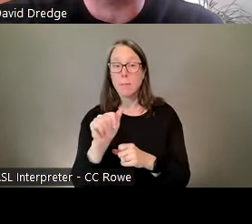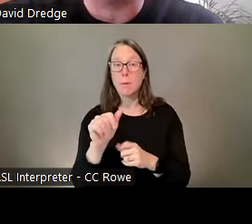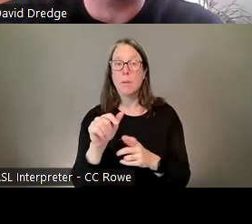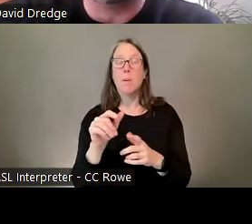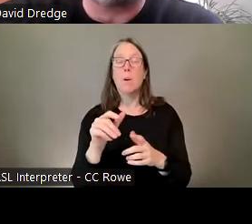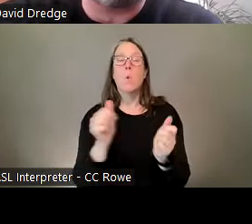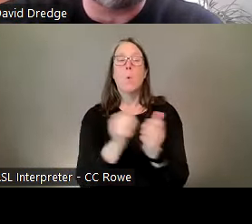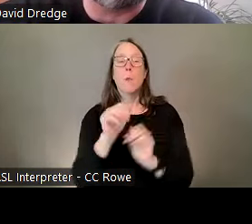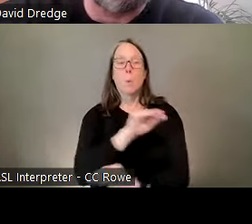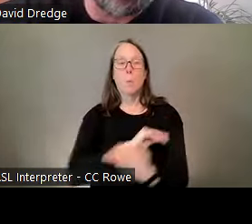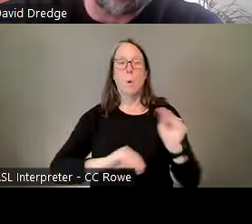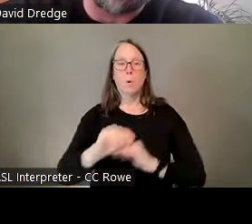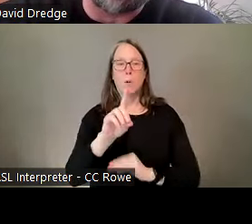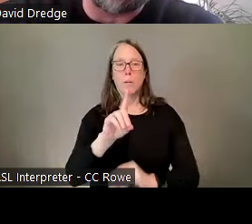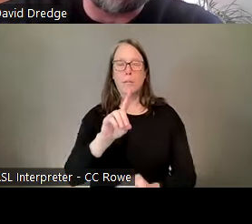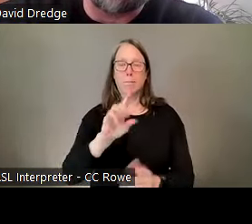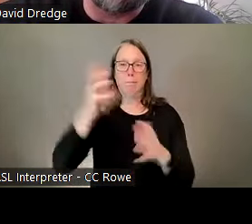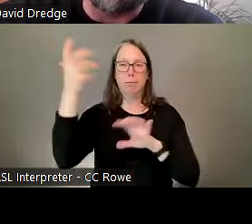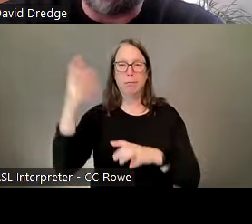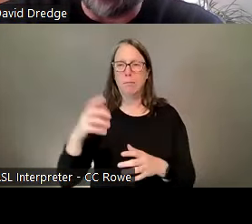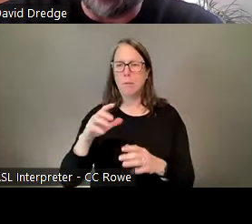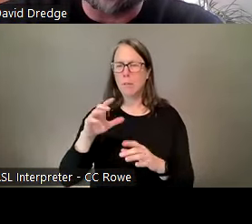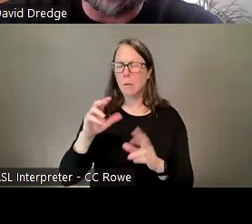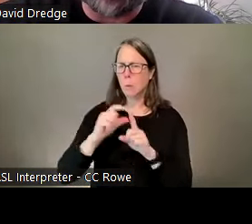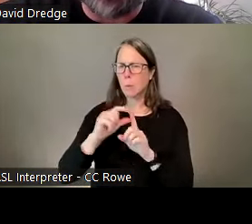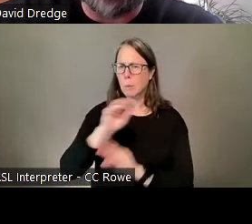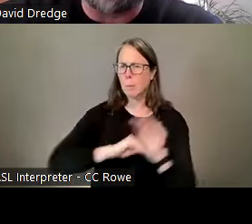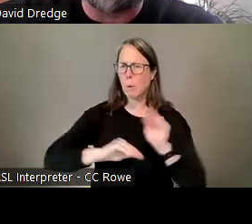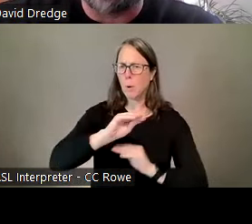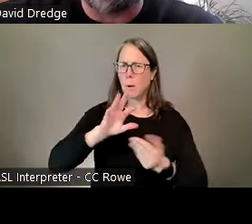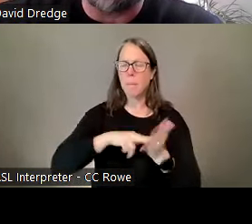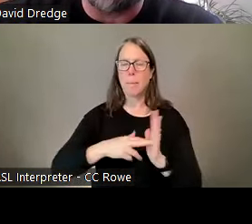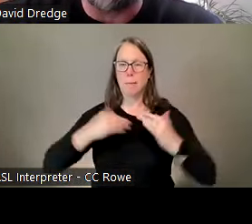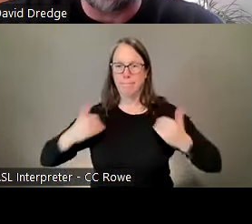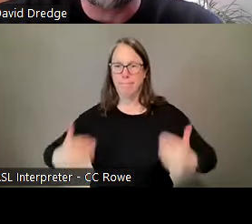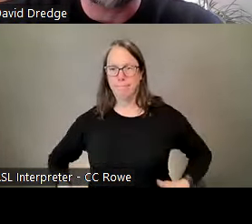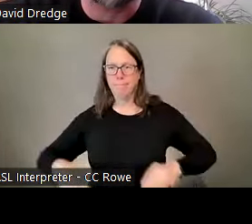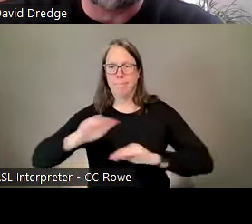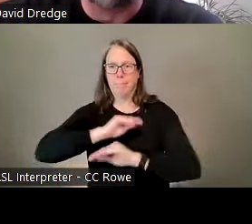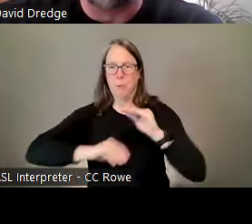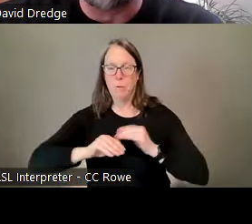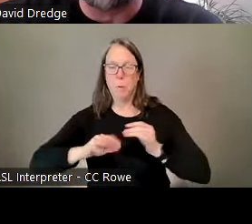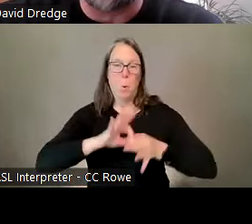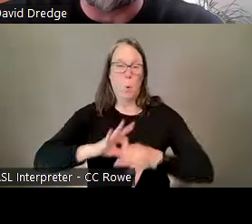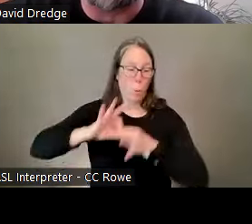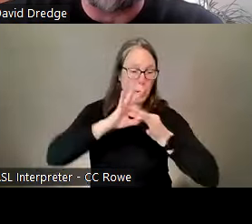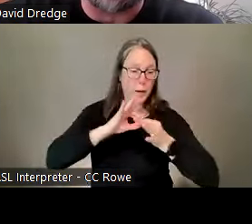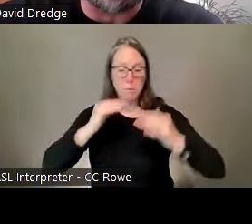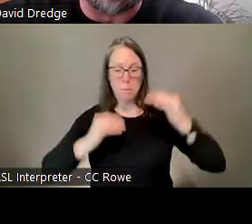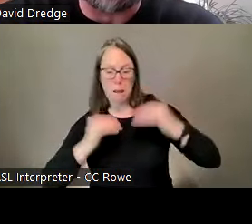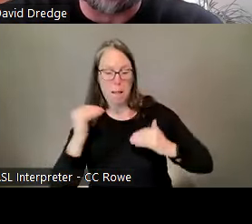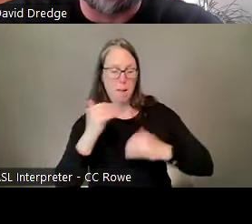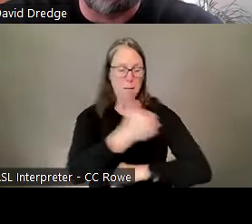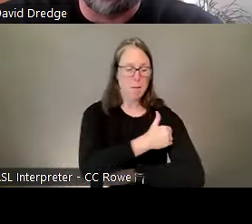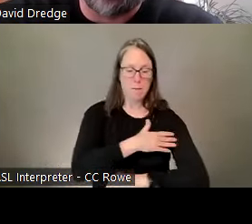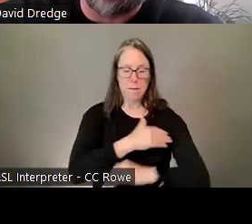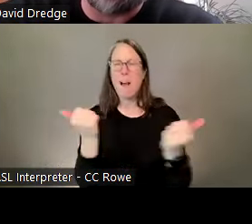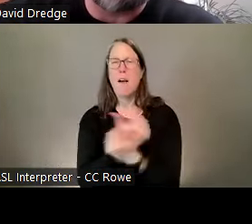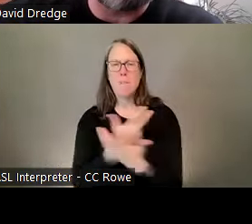all aspects of movement, including coordination and balance and muscle strength, etc.